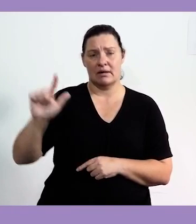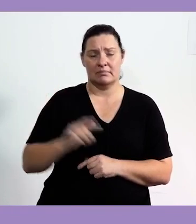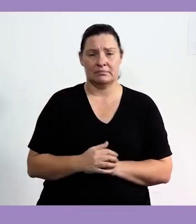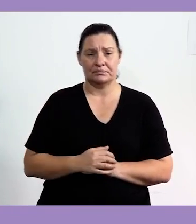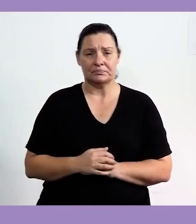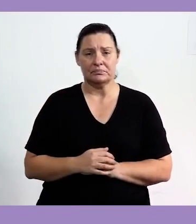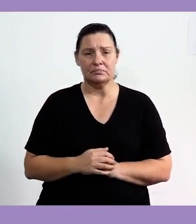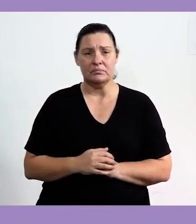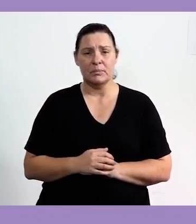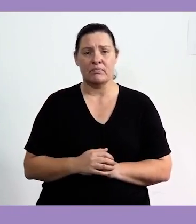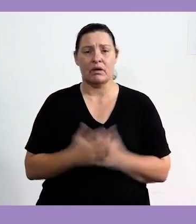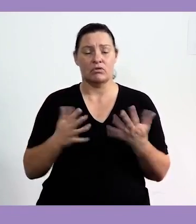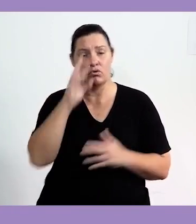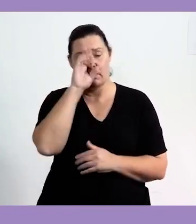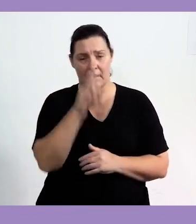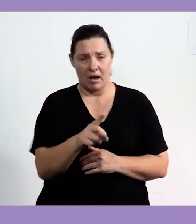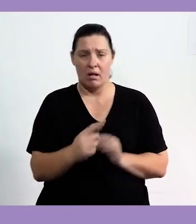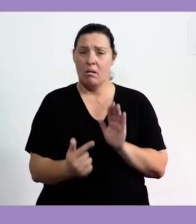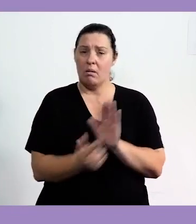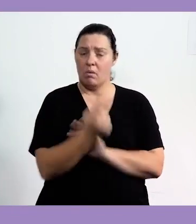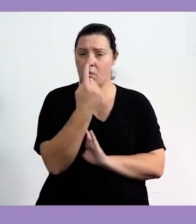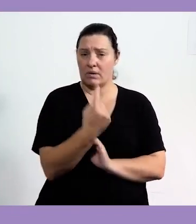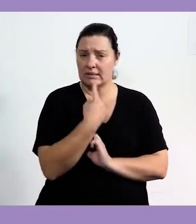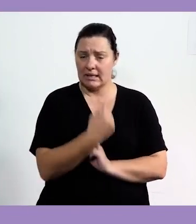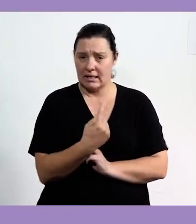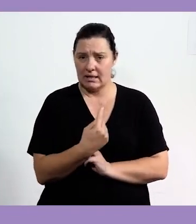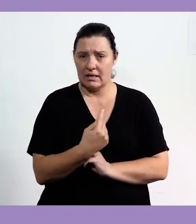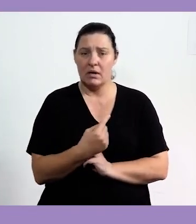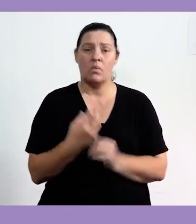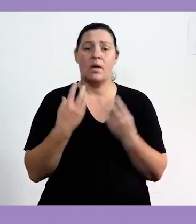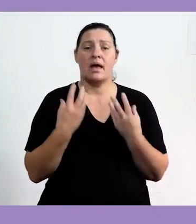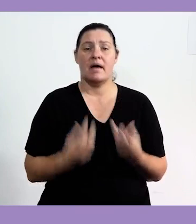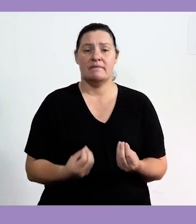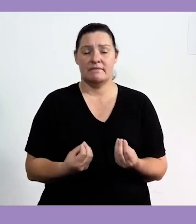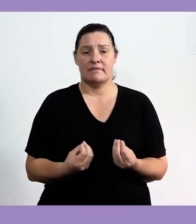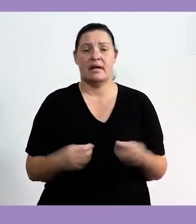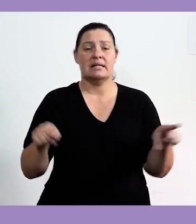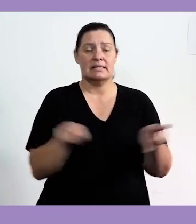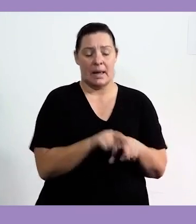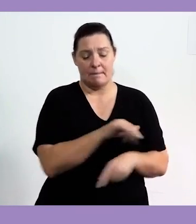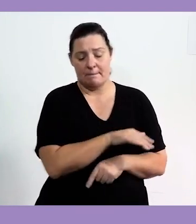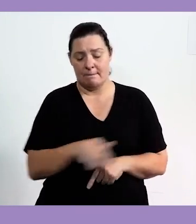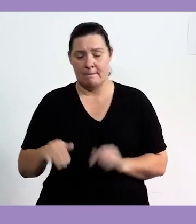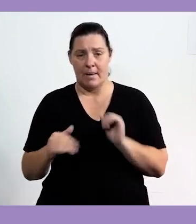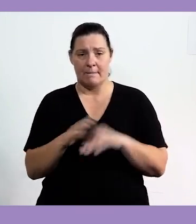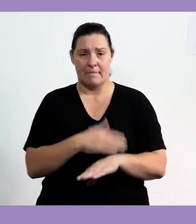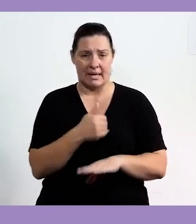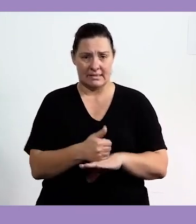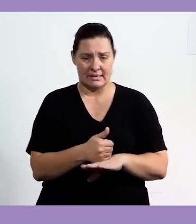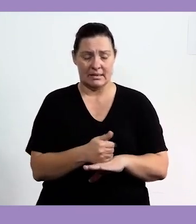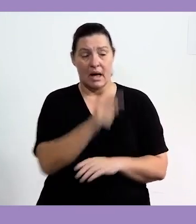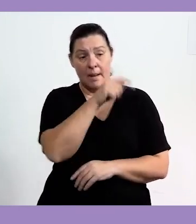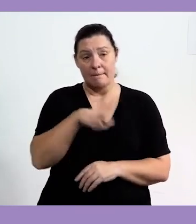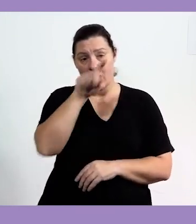exponent 7. So you remember what law 1 said, that if we have the same base